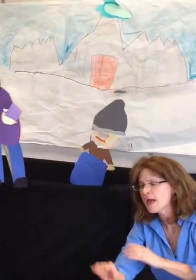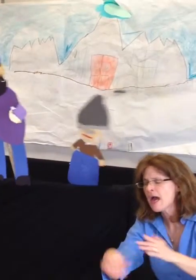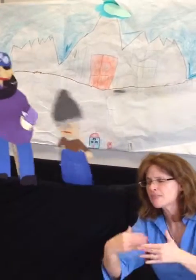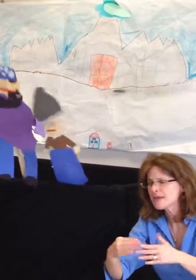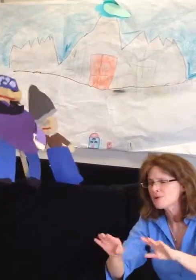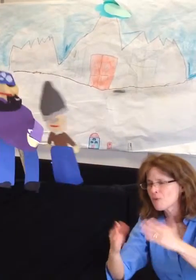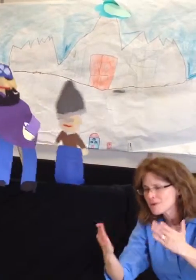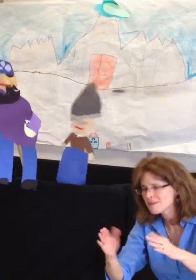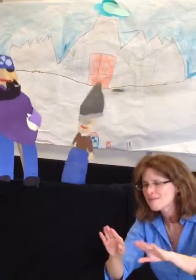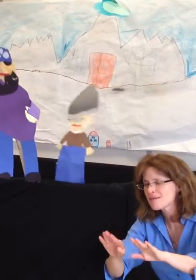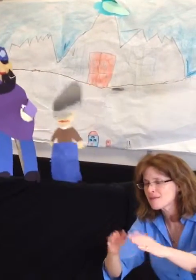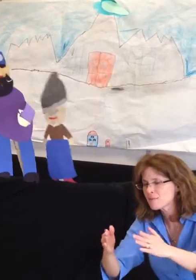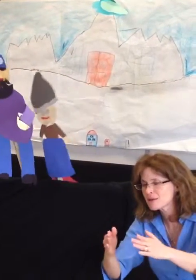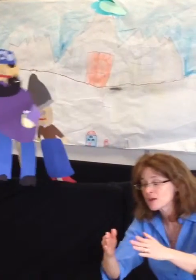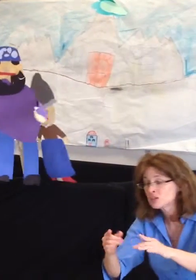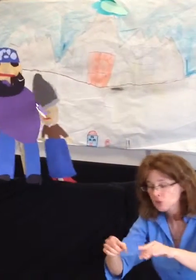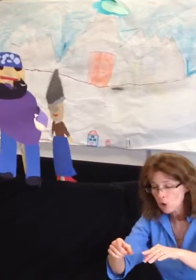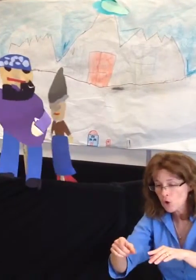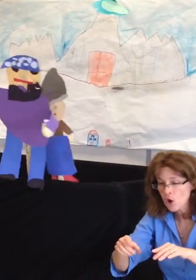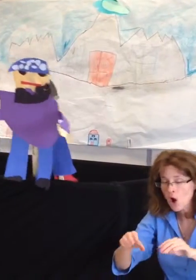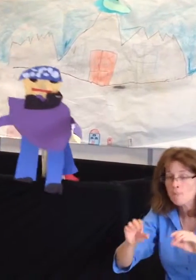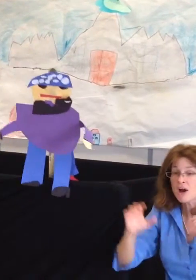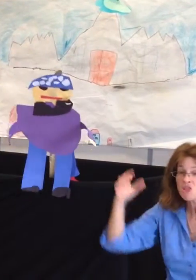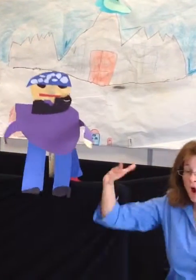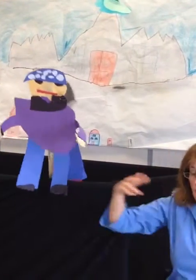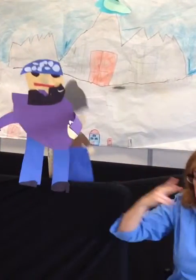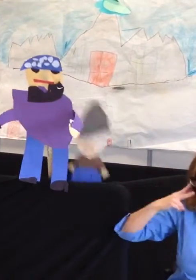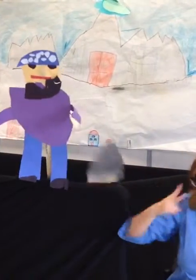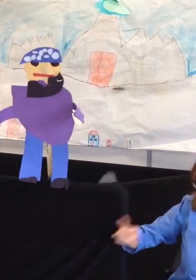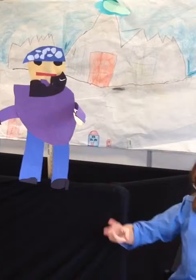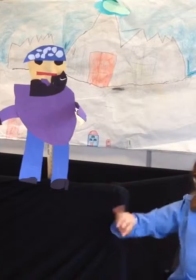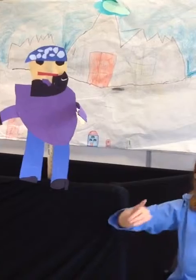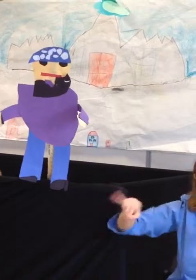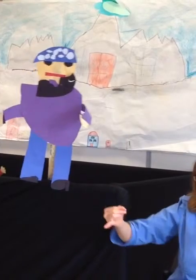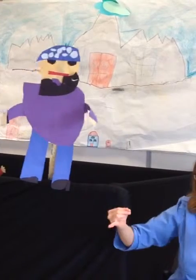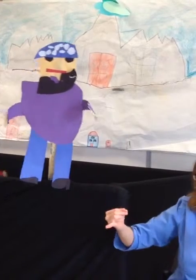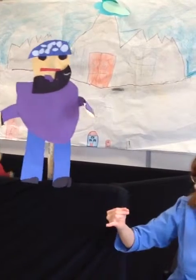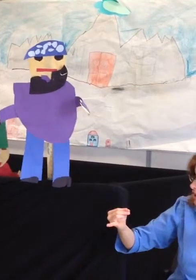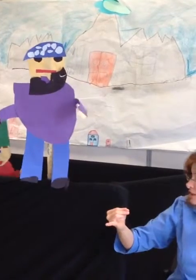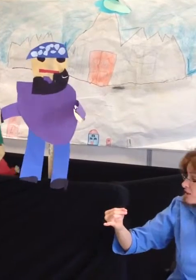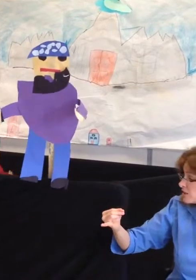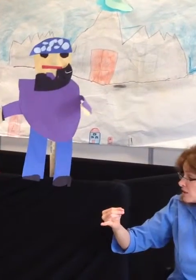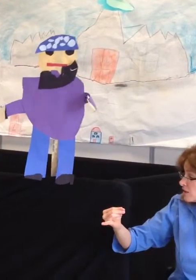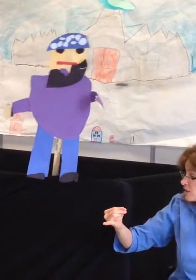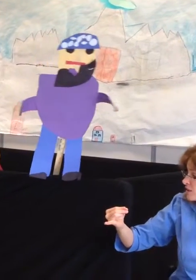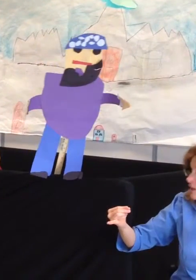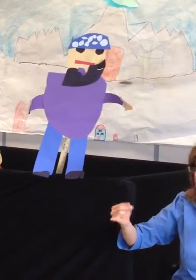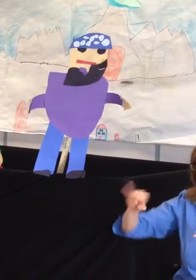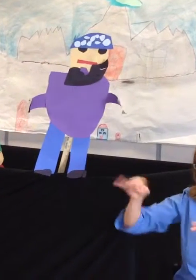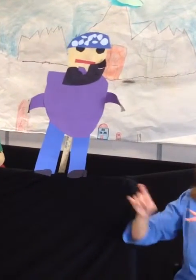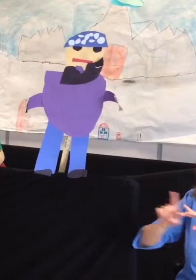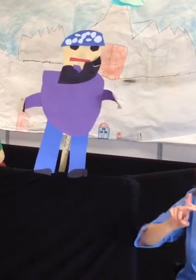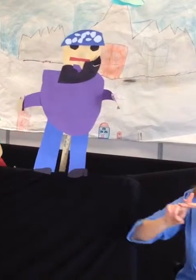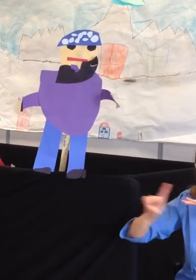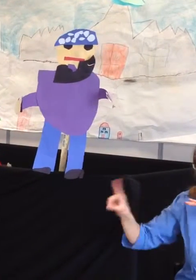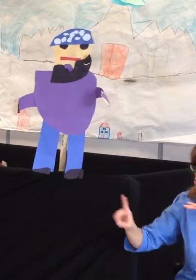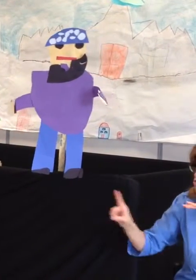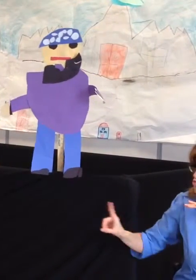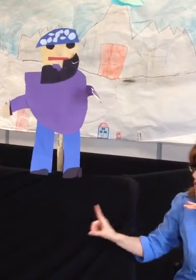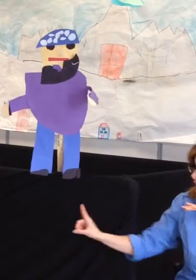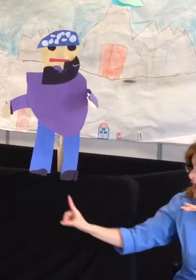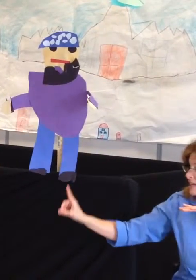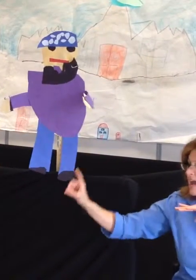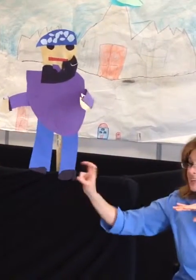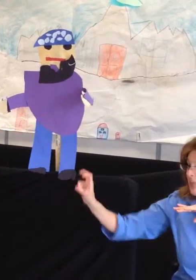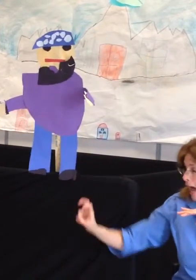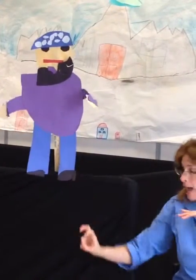and that waked up the ogre. So he put the door again, and it opened. Then he ran out the door and climbed